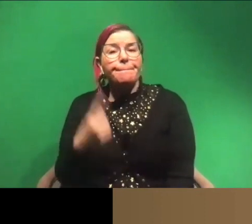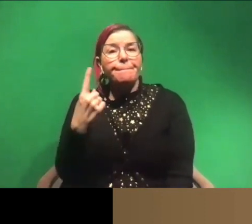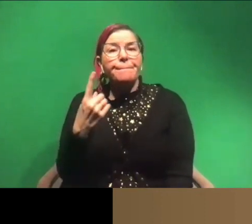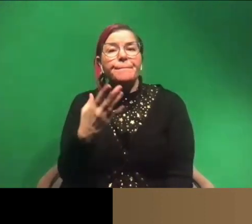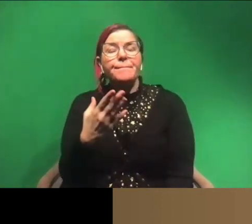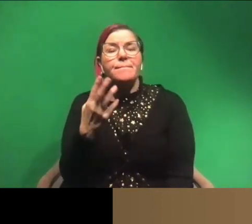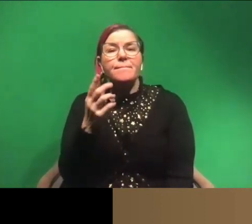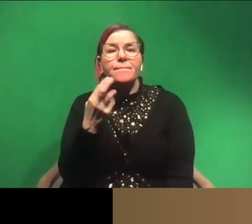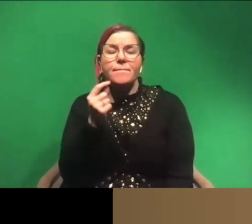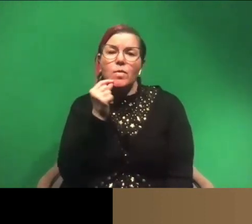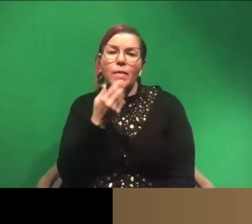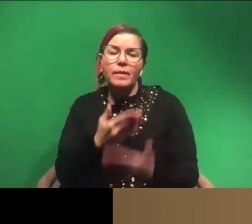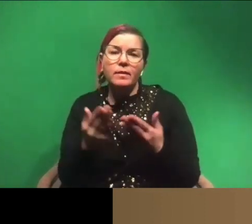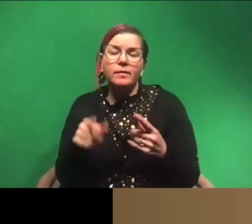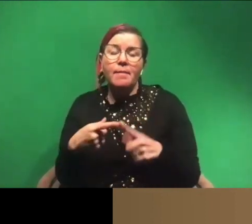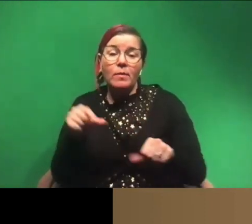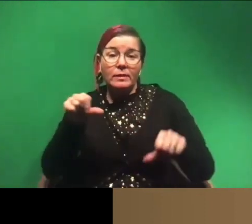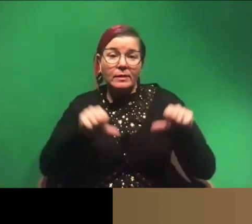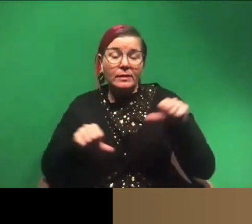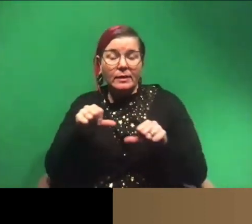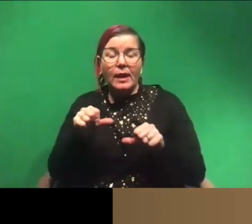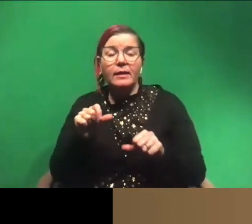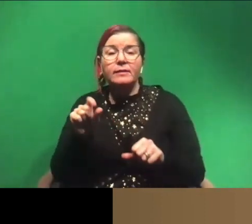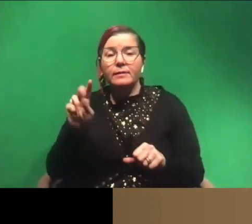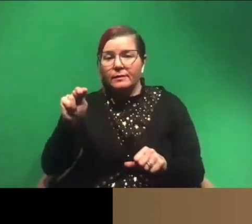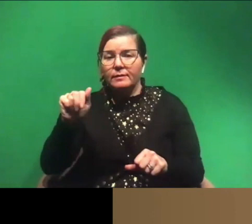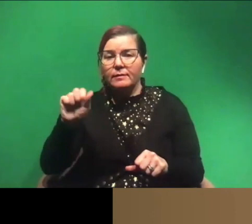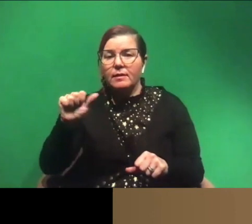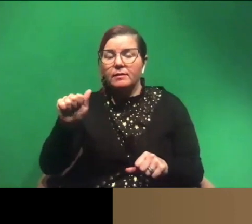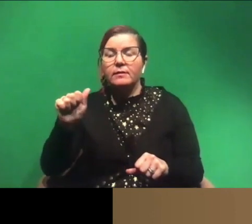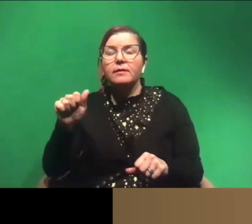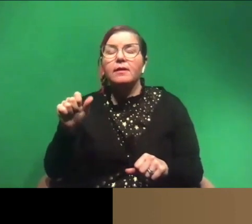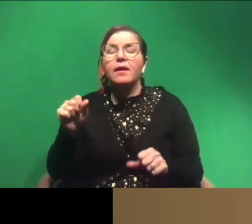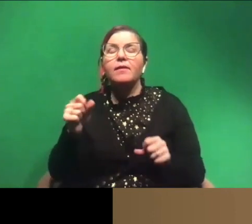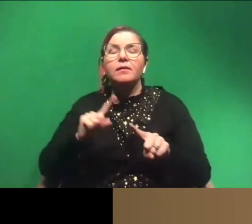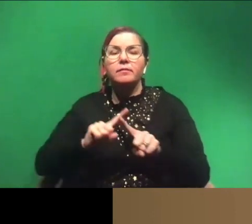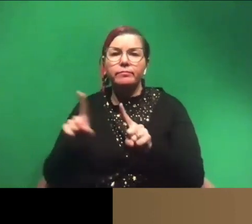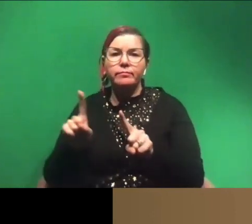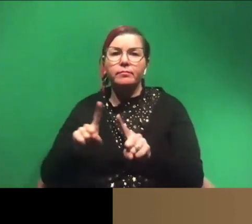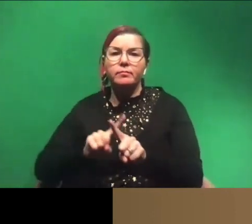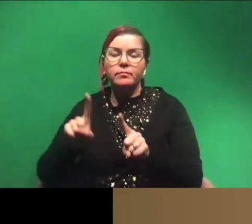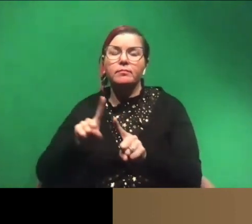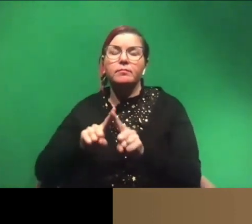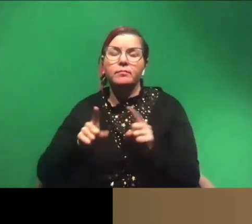one of the really cool things about science at NASA is there are so many different ways you can get involved. So